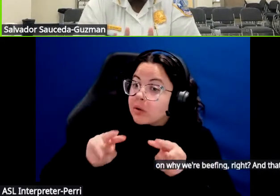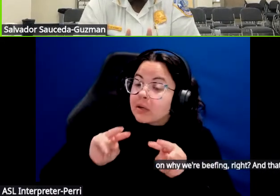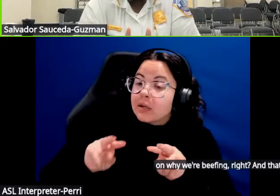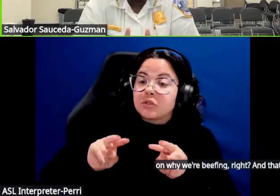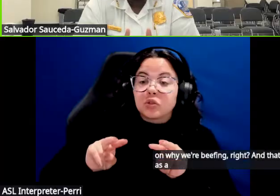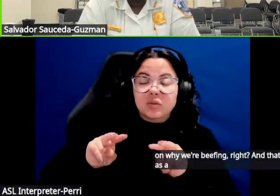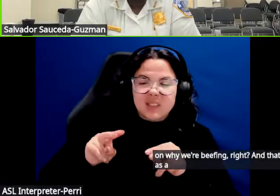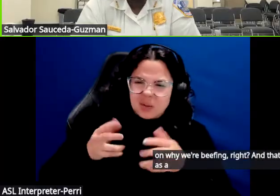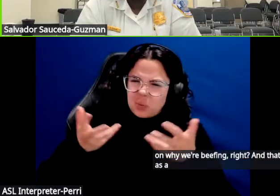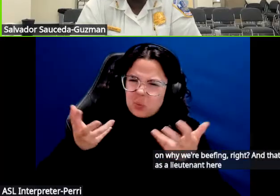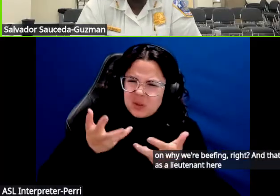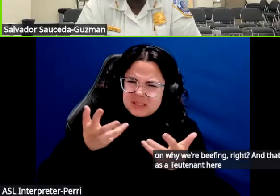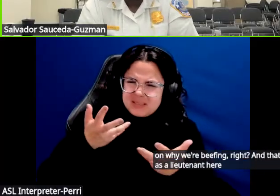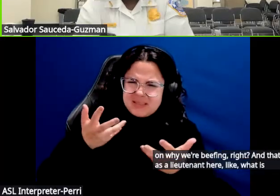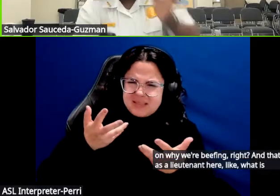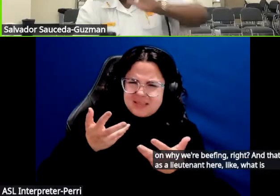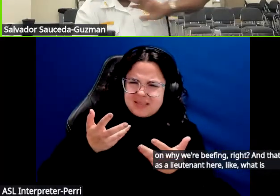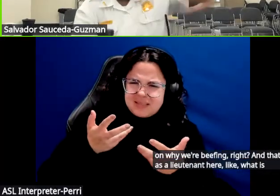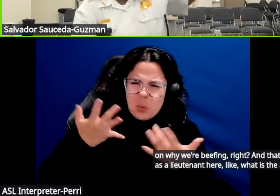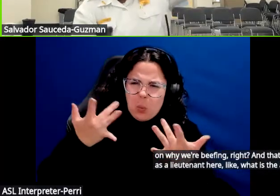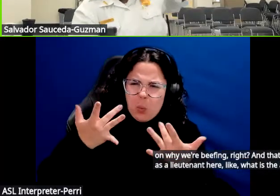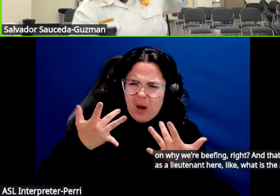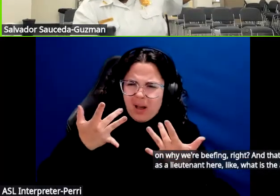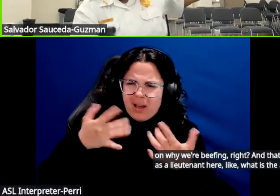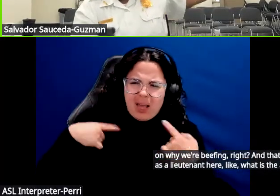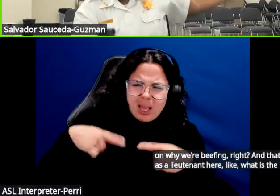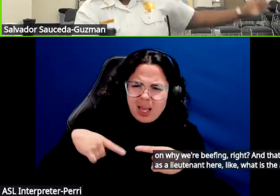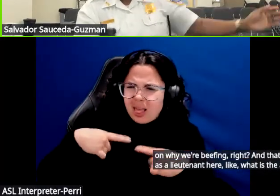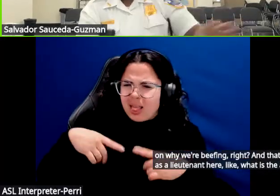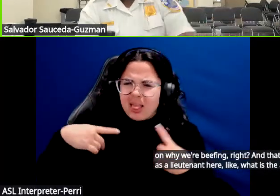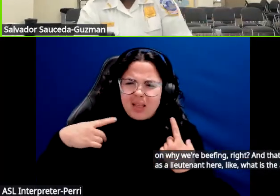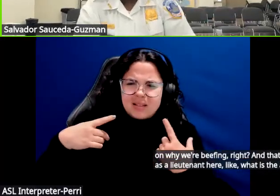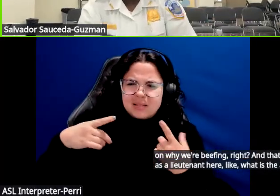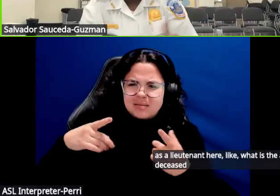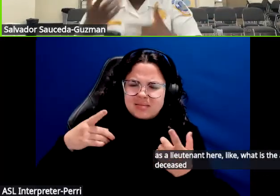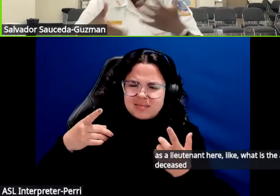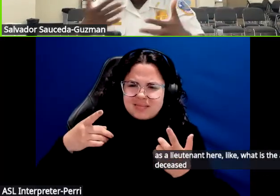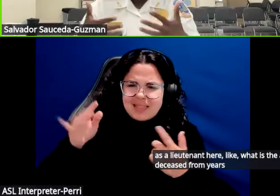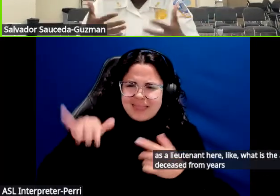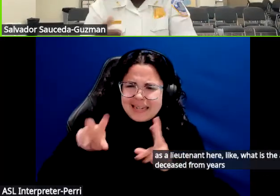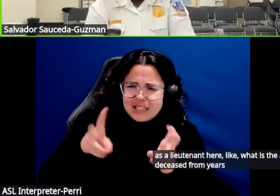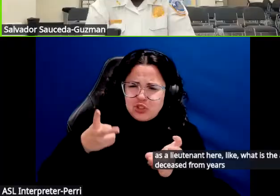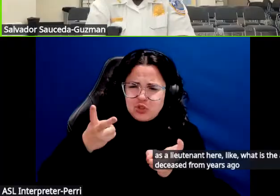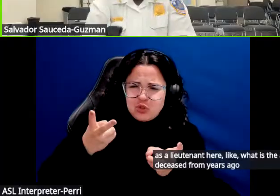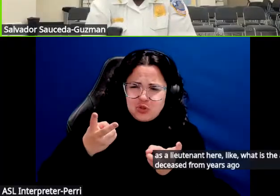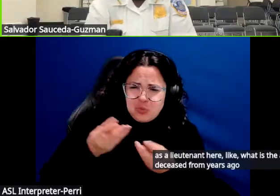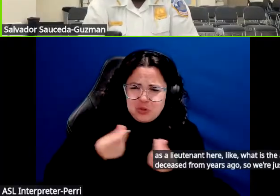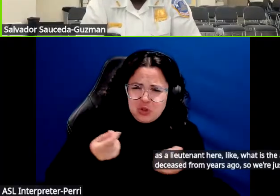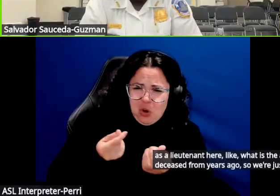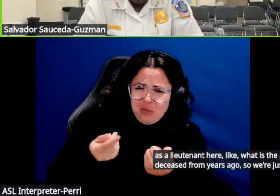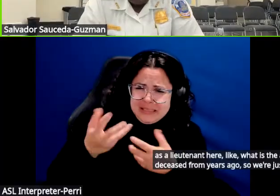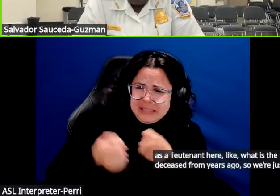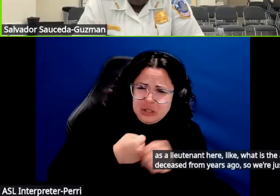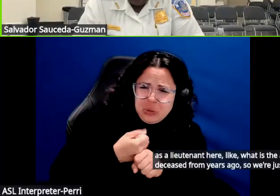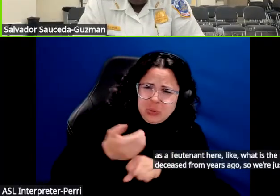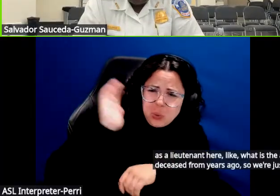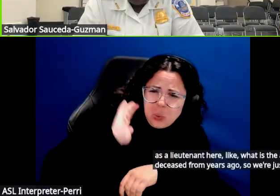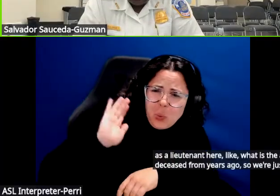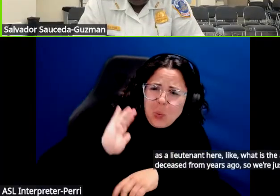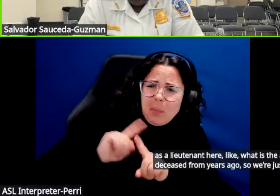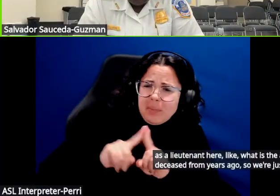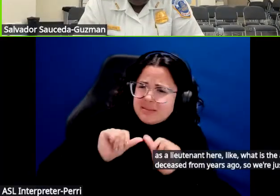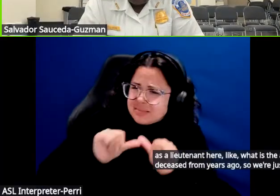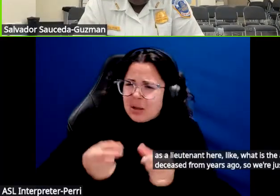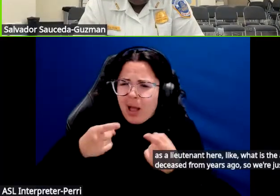here. Like, what is the actual beef? Because the beef has been deceased from years ago. So we're just picking it up. But we're not going to play